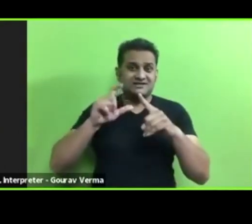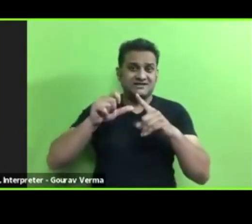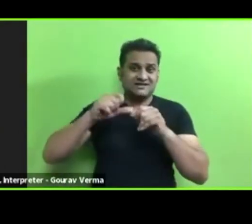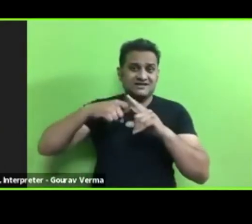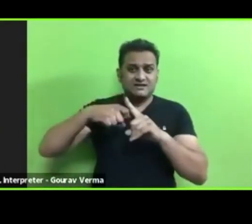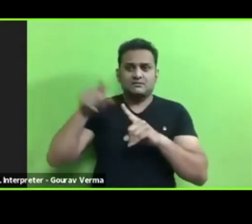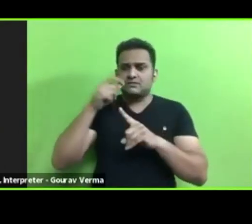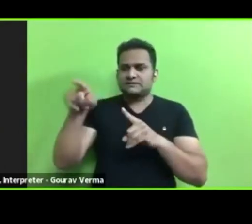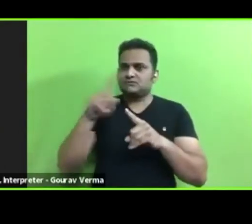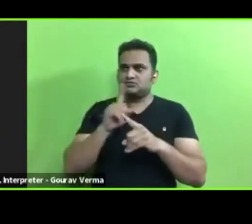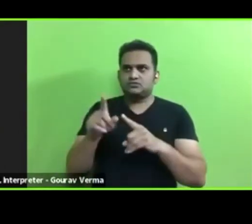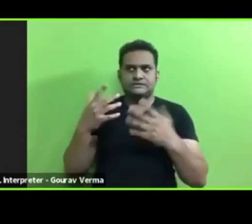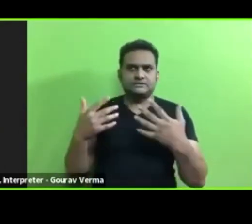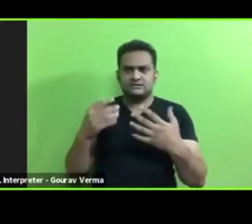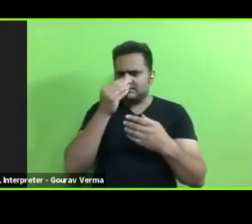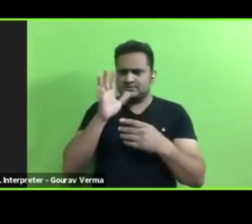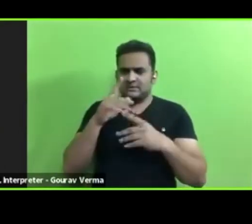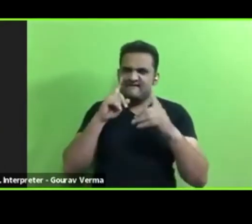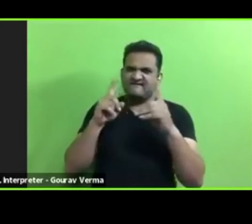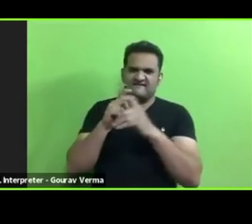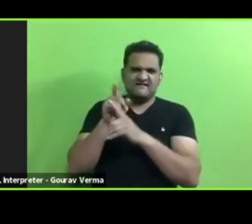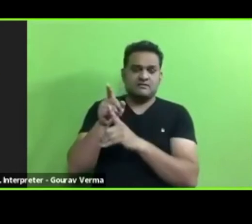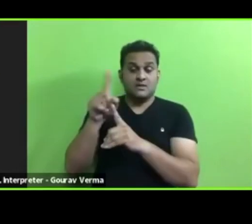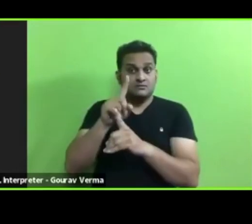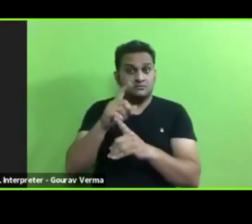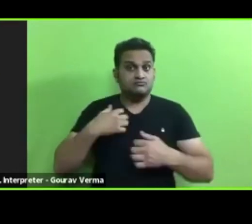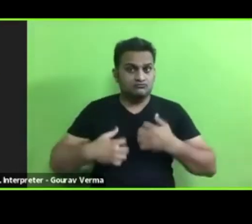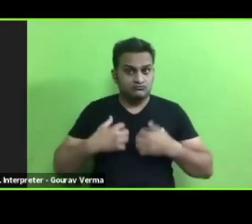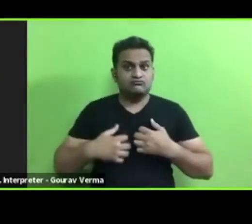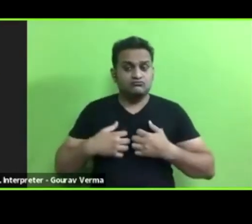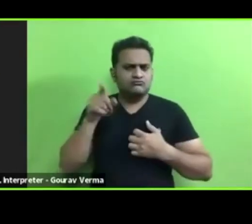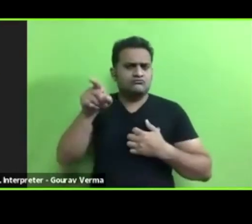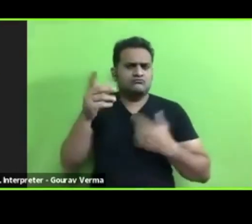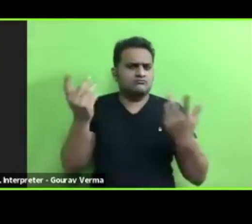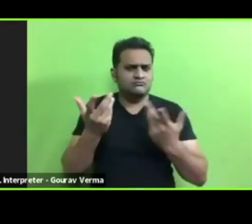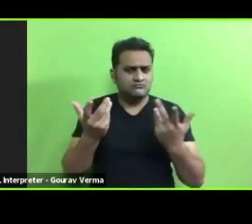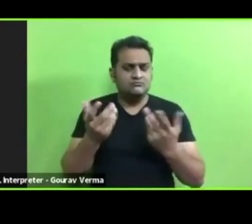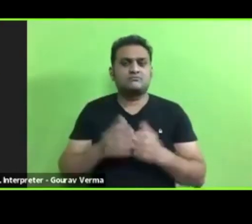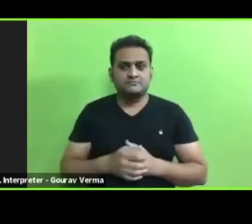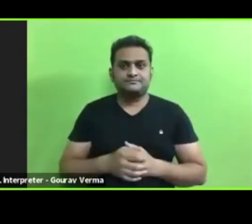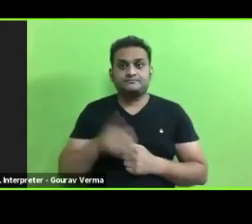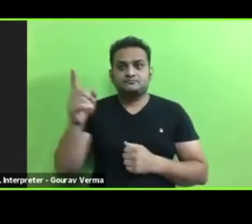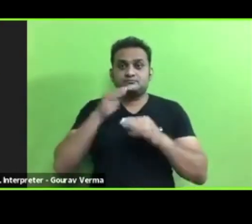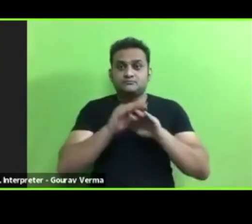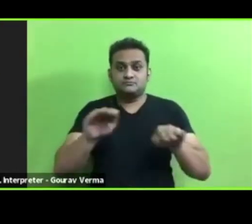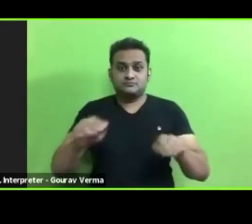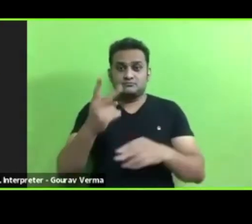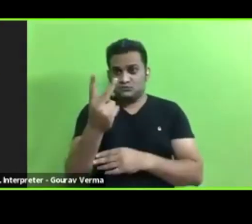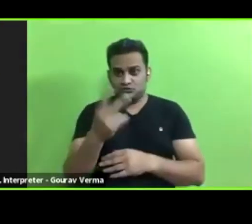person. But more interesting life of Tilak's is his two children, his two